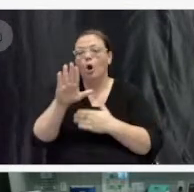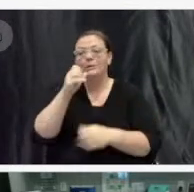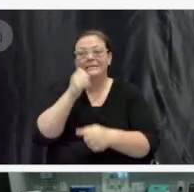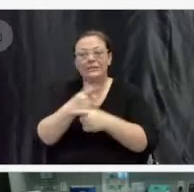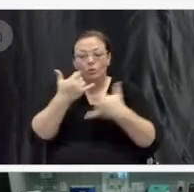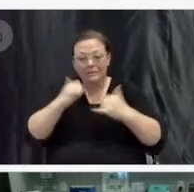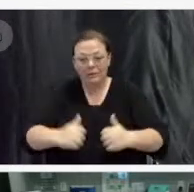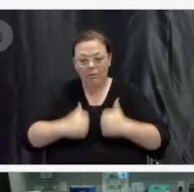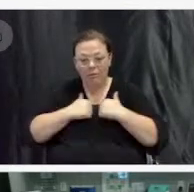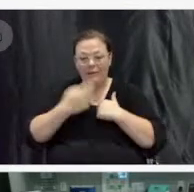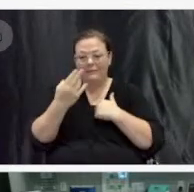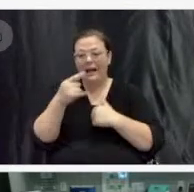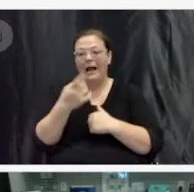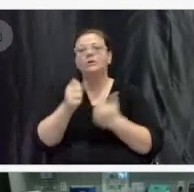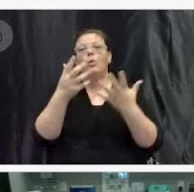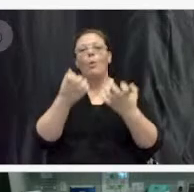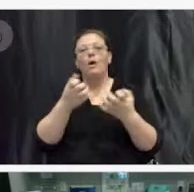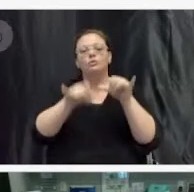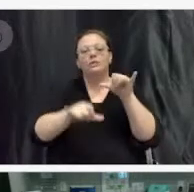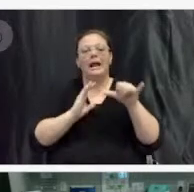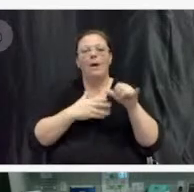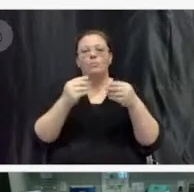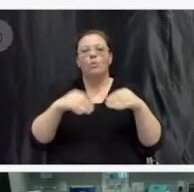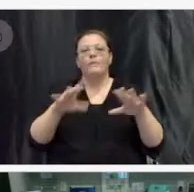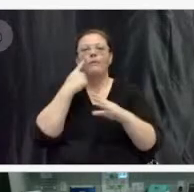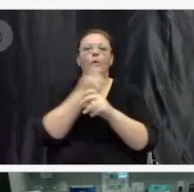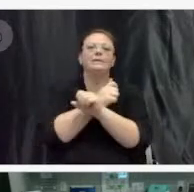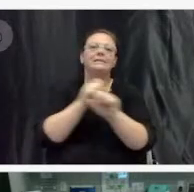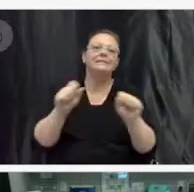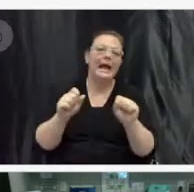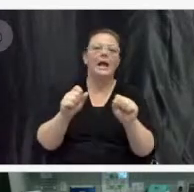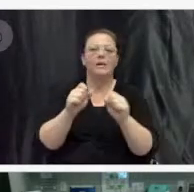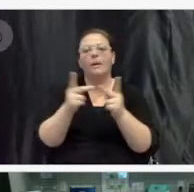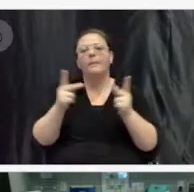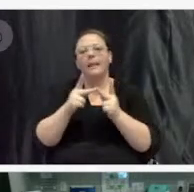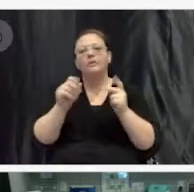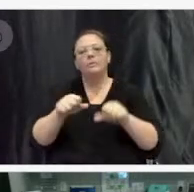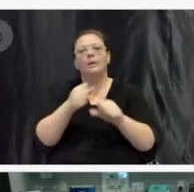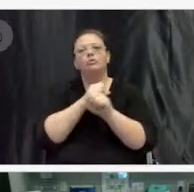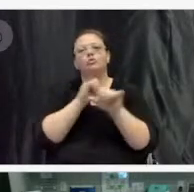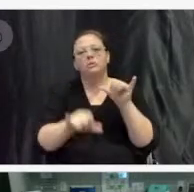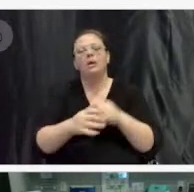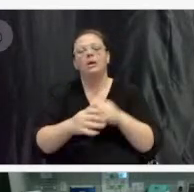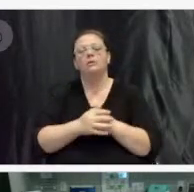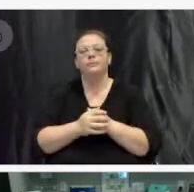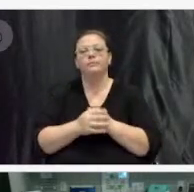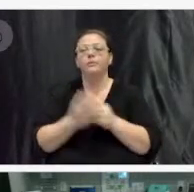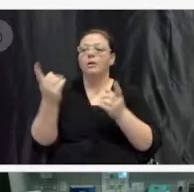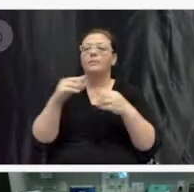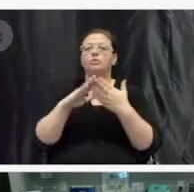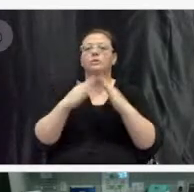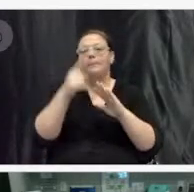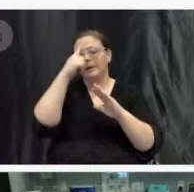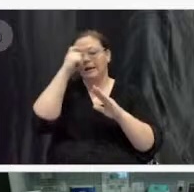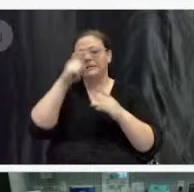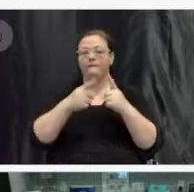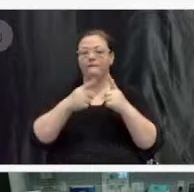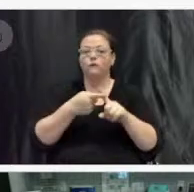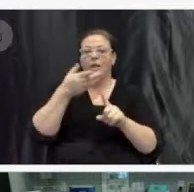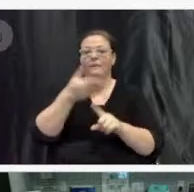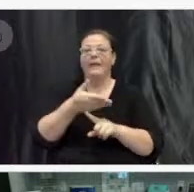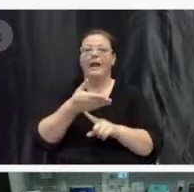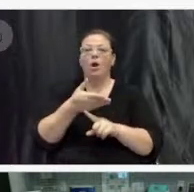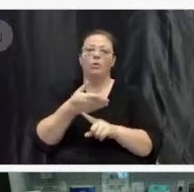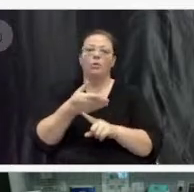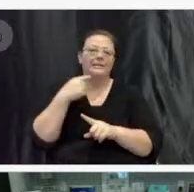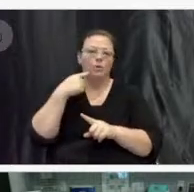lives in the Heights, wanted to stay at our property for a safe, peaceful place to stay. Coming to town because a friend of the renter is an oral